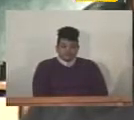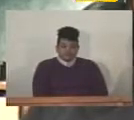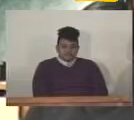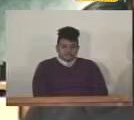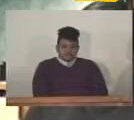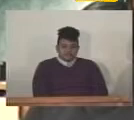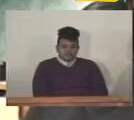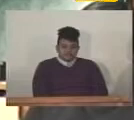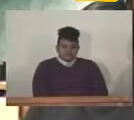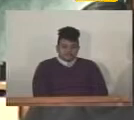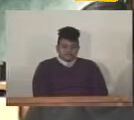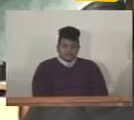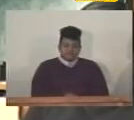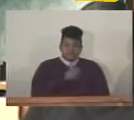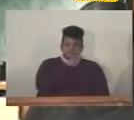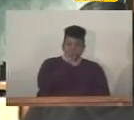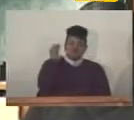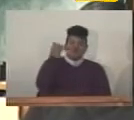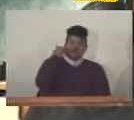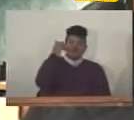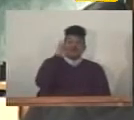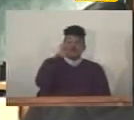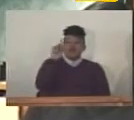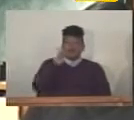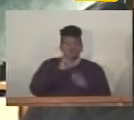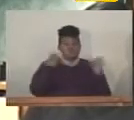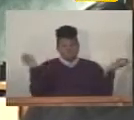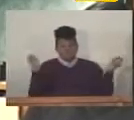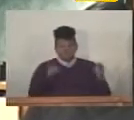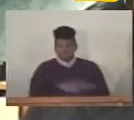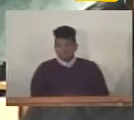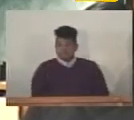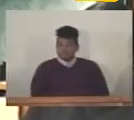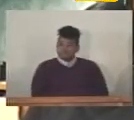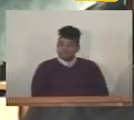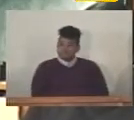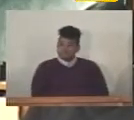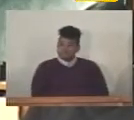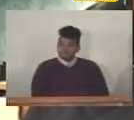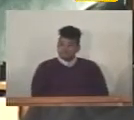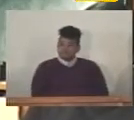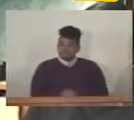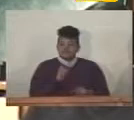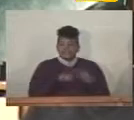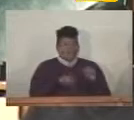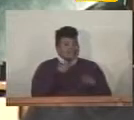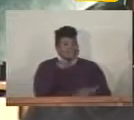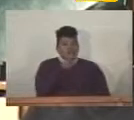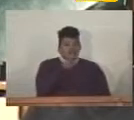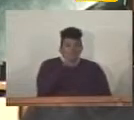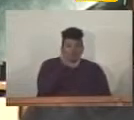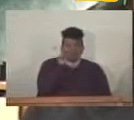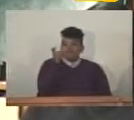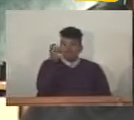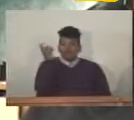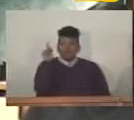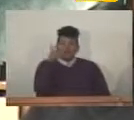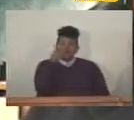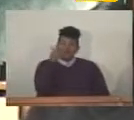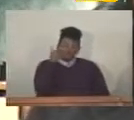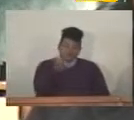We want to remind them that they can call 311. The calls are not answered in Jamaica. They are secure, they